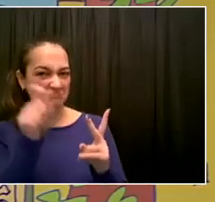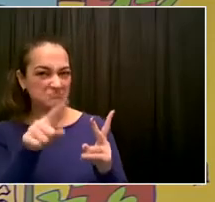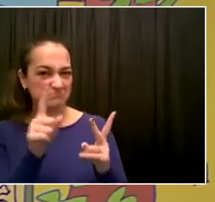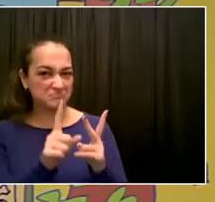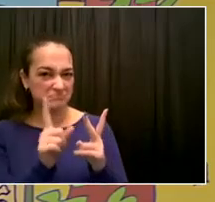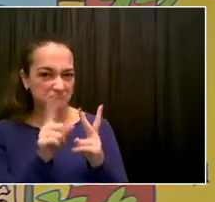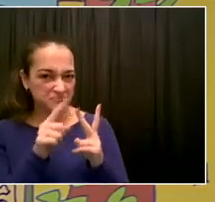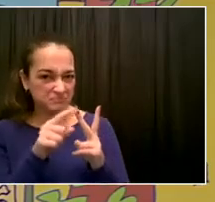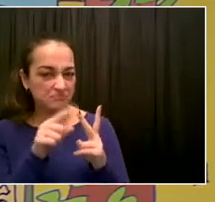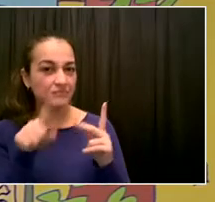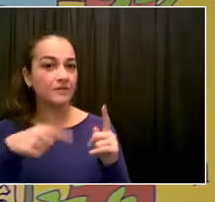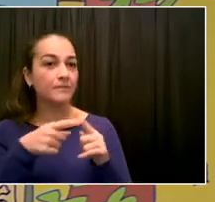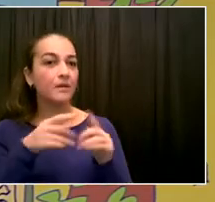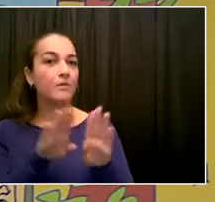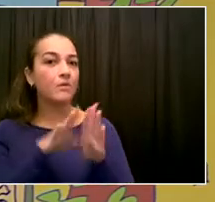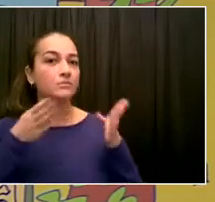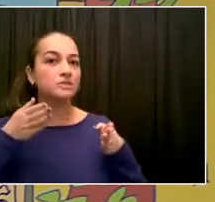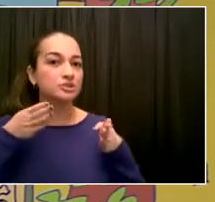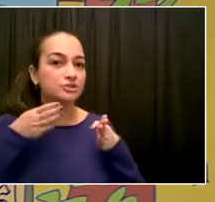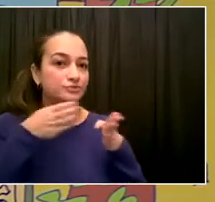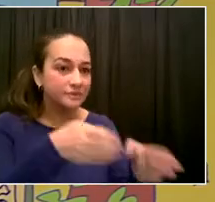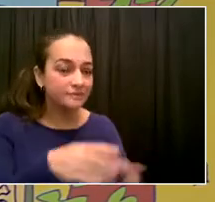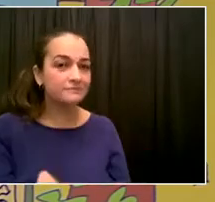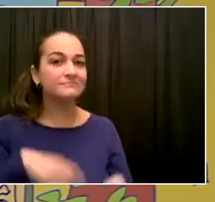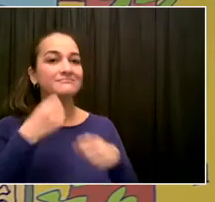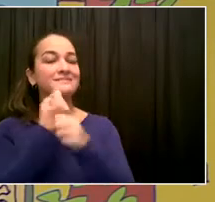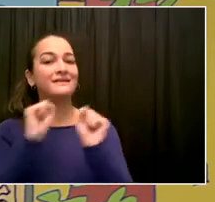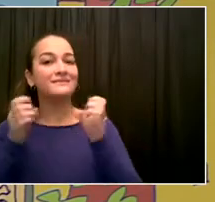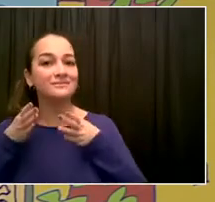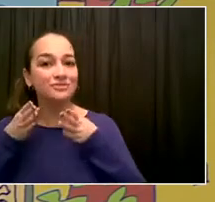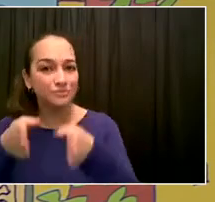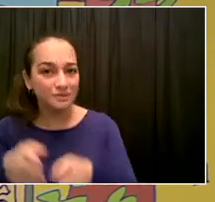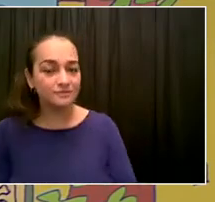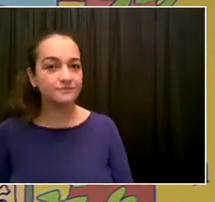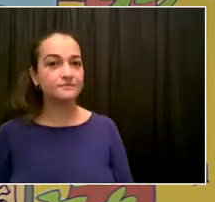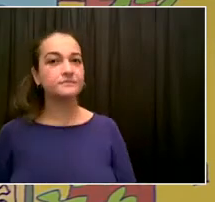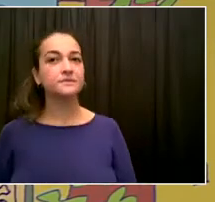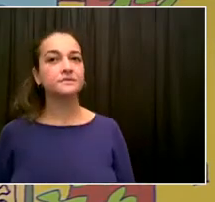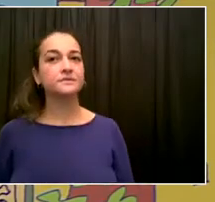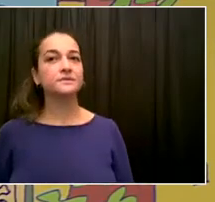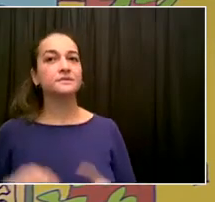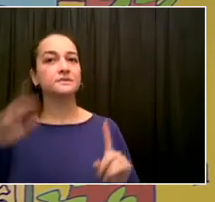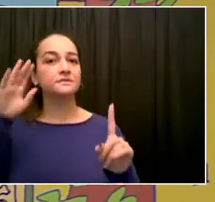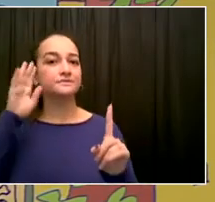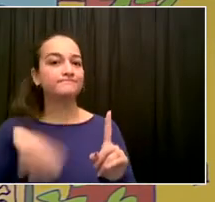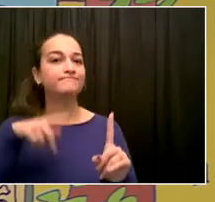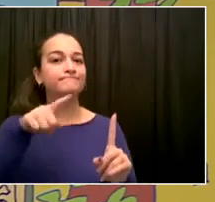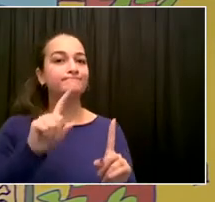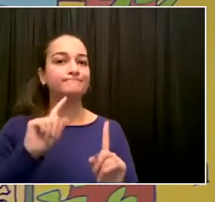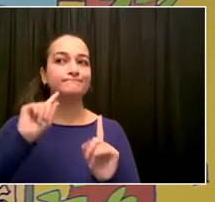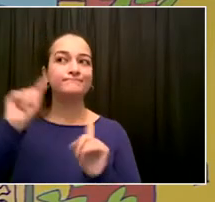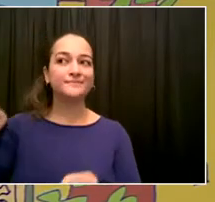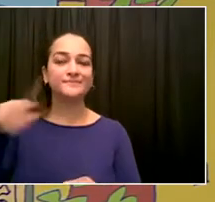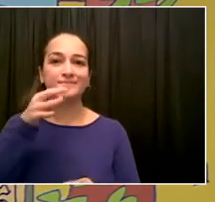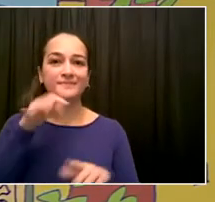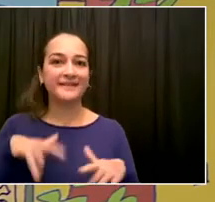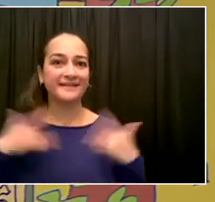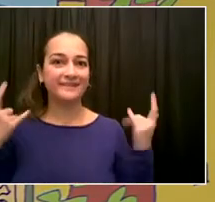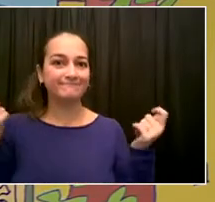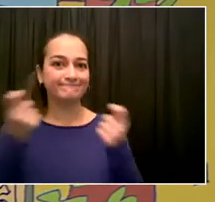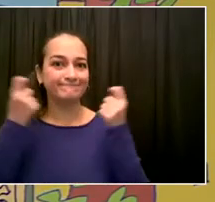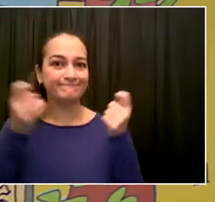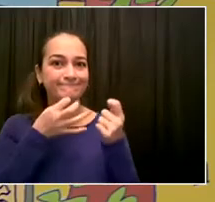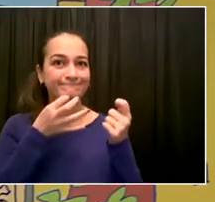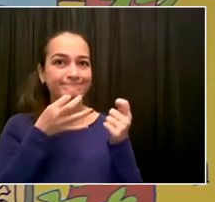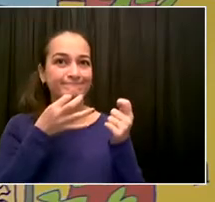the event in a couple hours, but in general, there's always been this kind of tension between what the local community